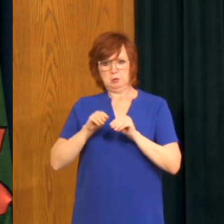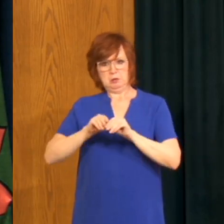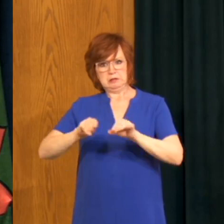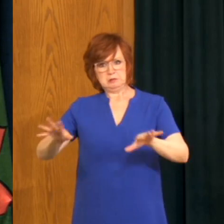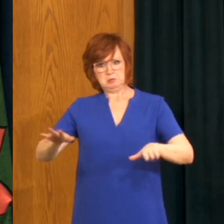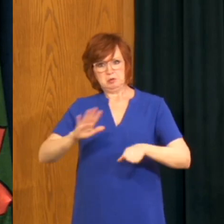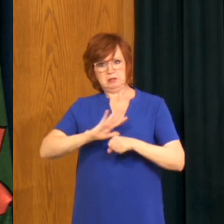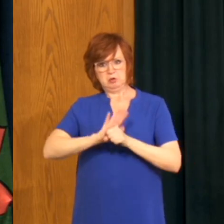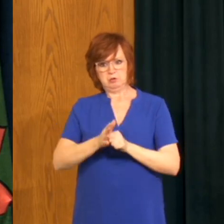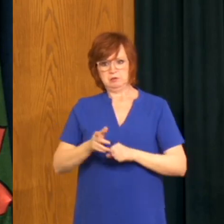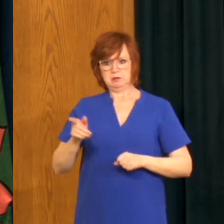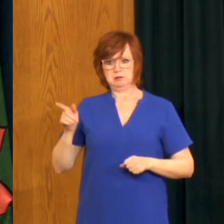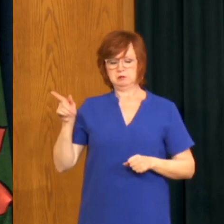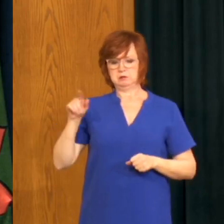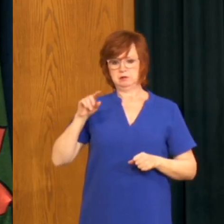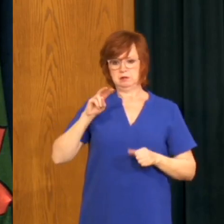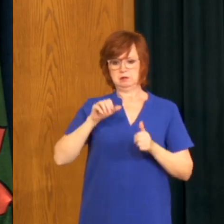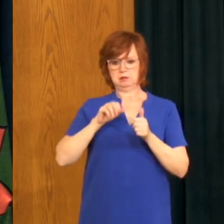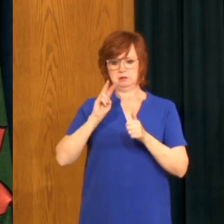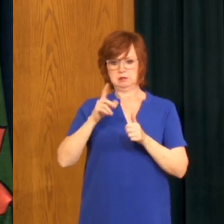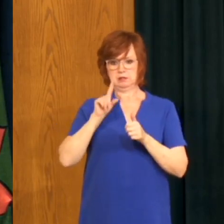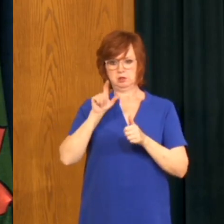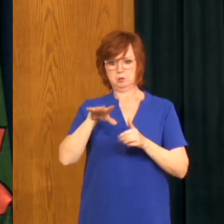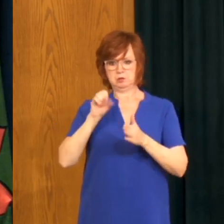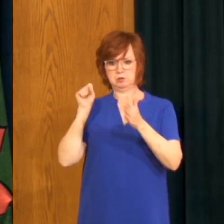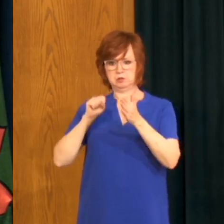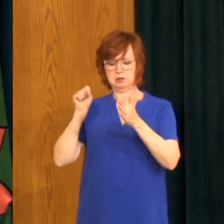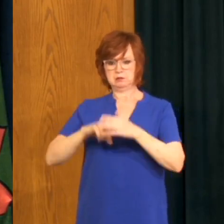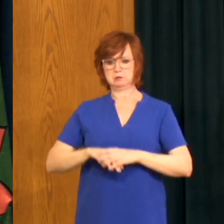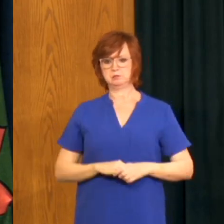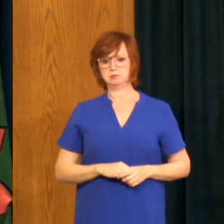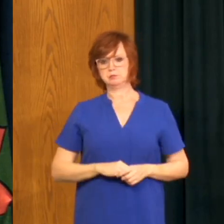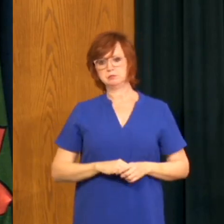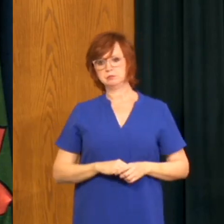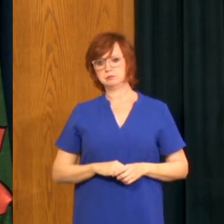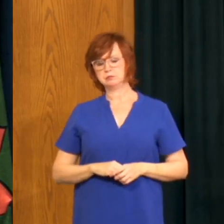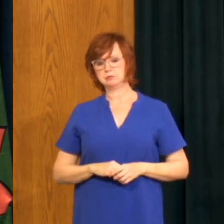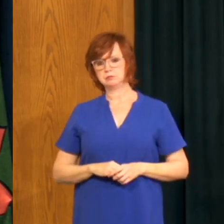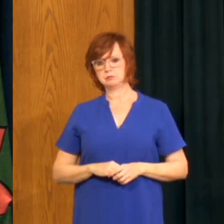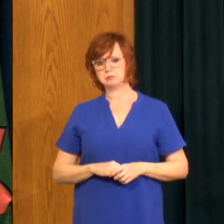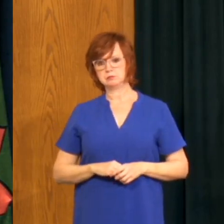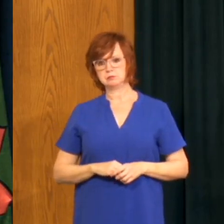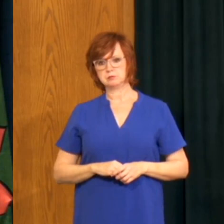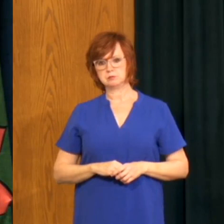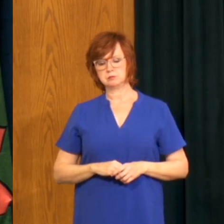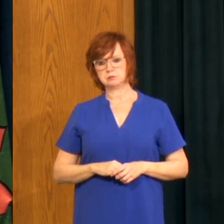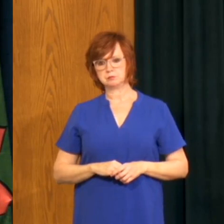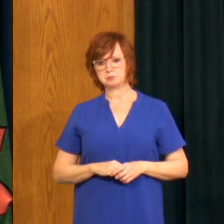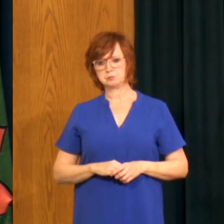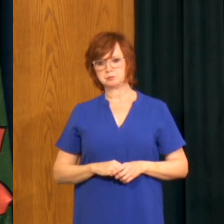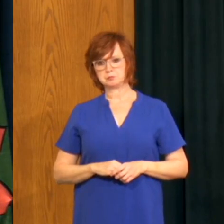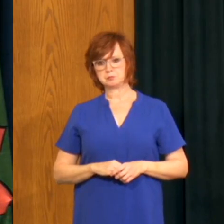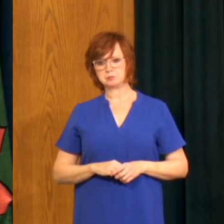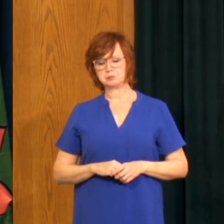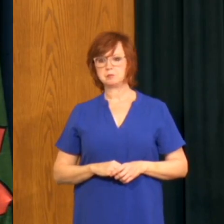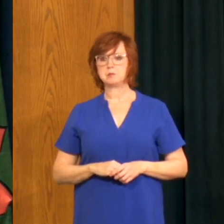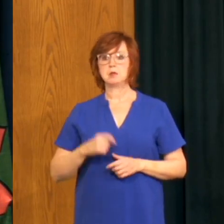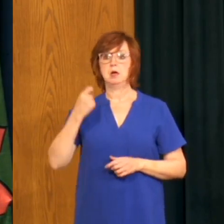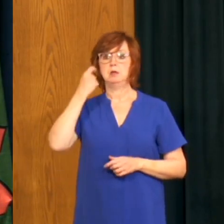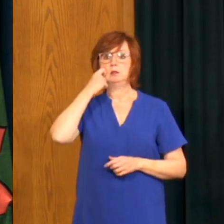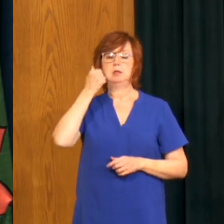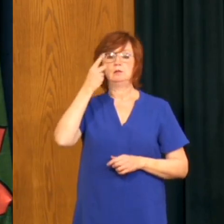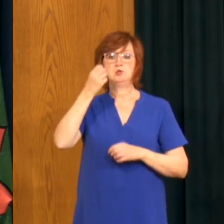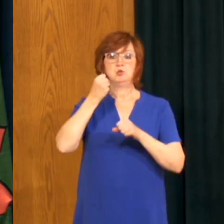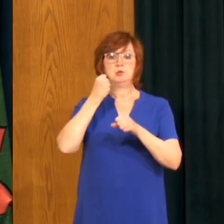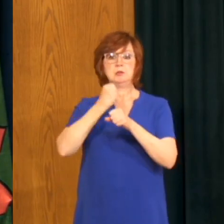virus. Follow-up, Steph? Yeah, your government in the last few years has actually expanded policing in terms